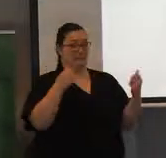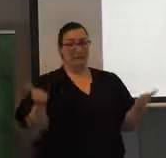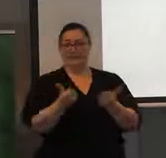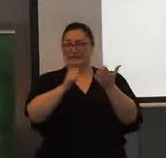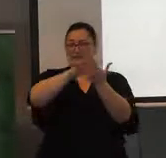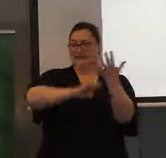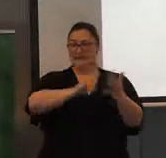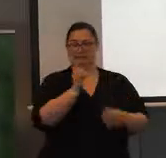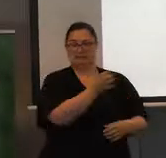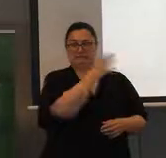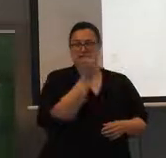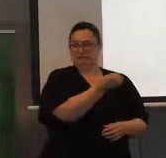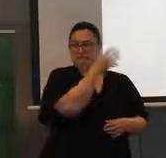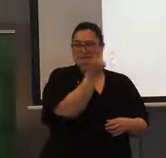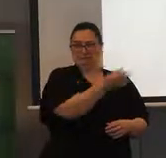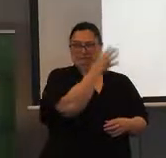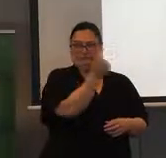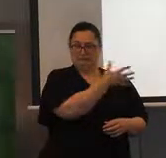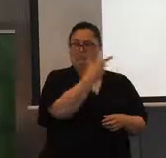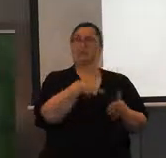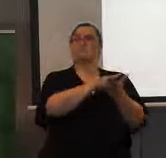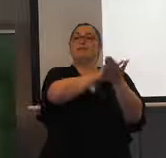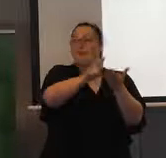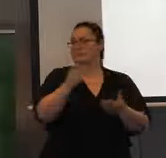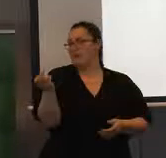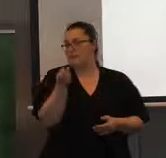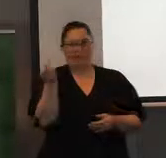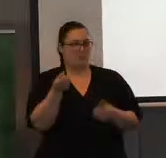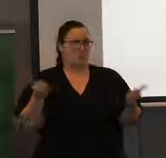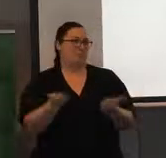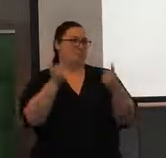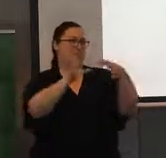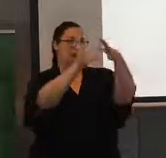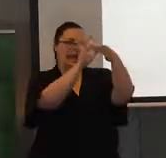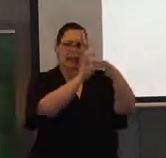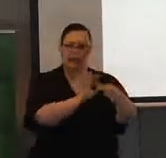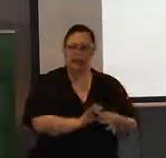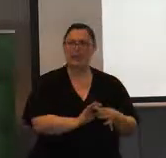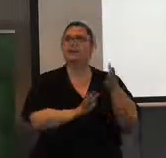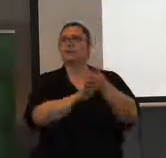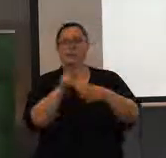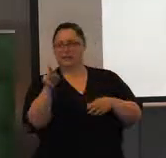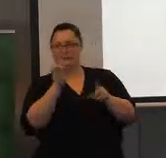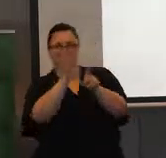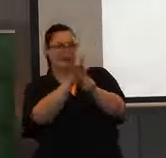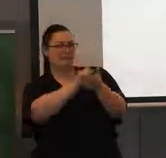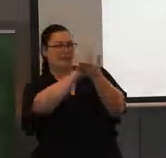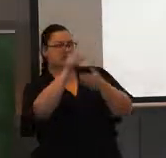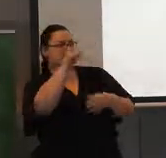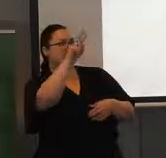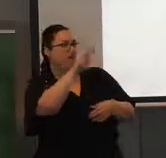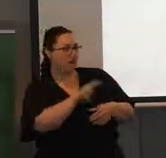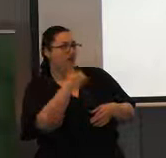made these slides quite text-heavy for a reason, because they are going to be available. There's a lot of links. There's a lot of information